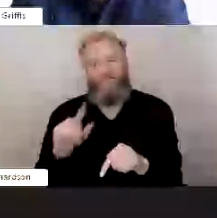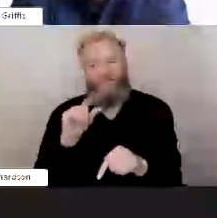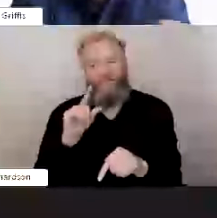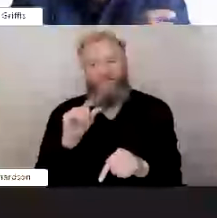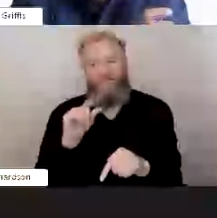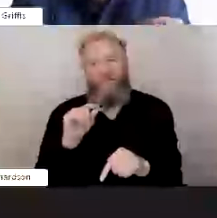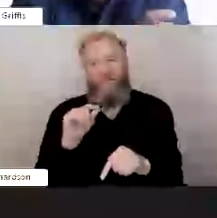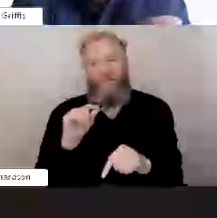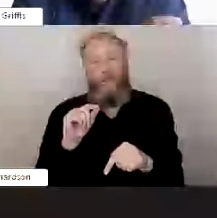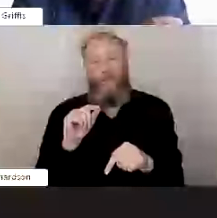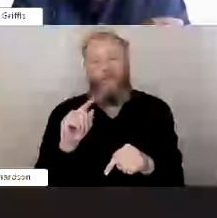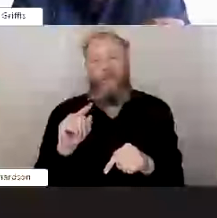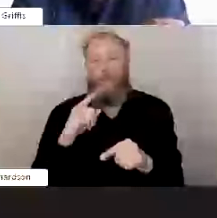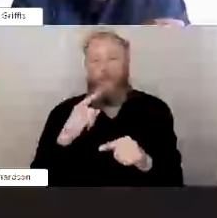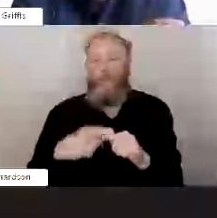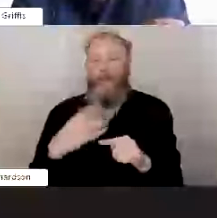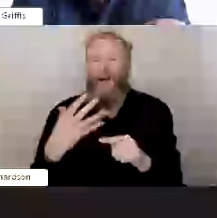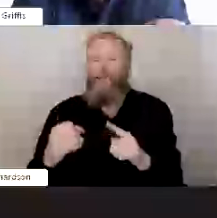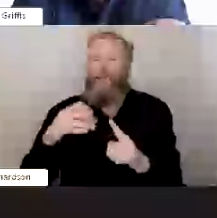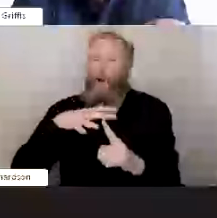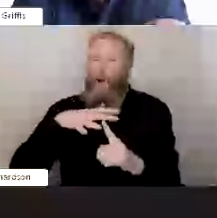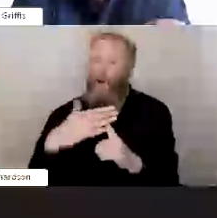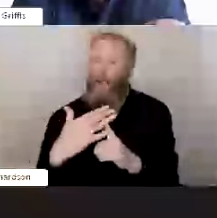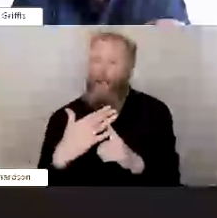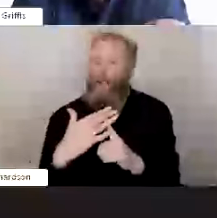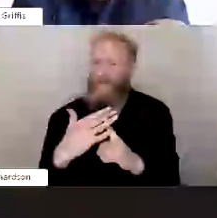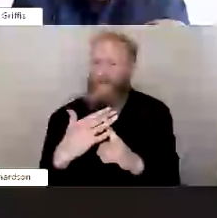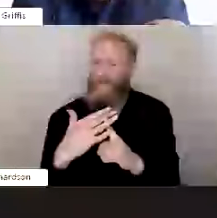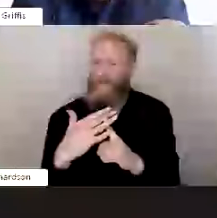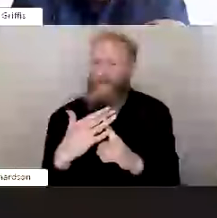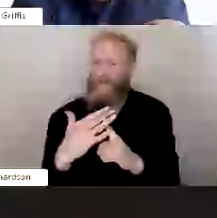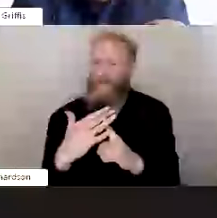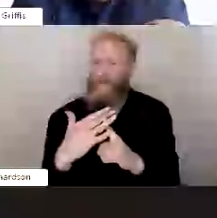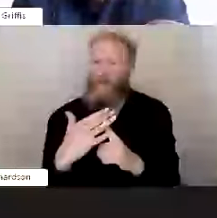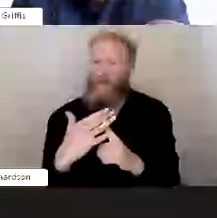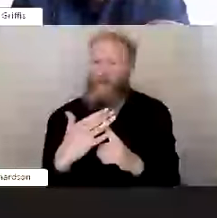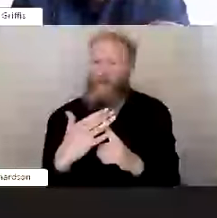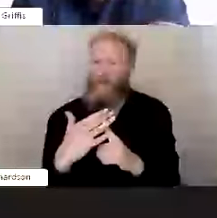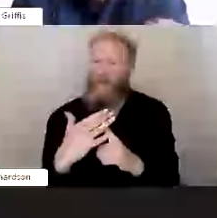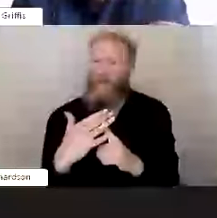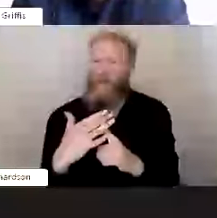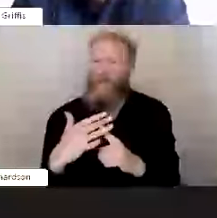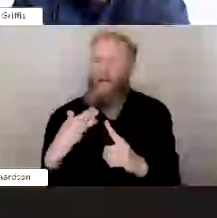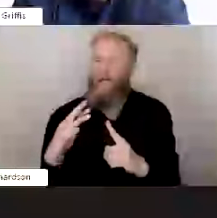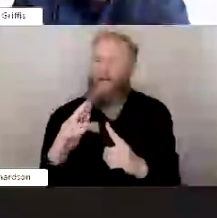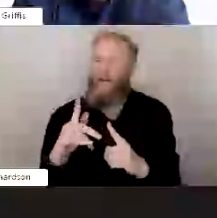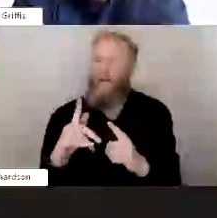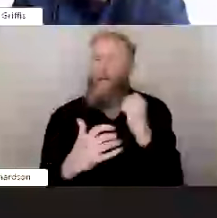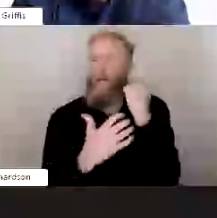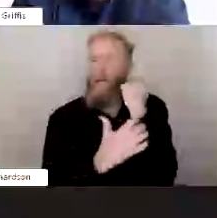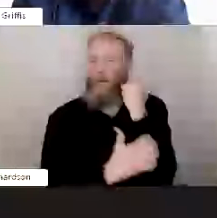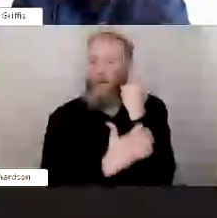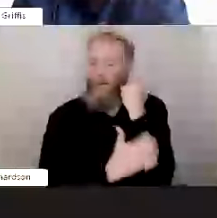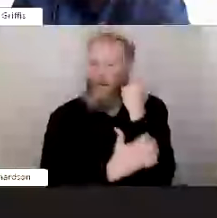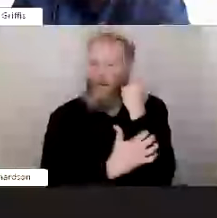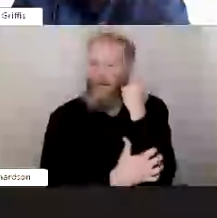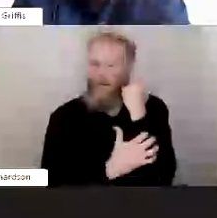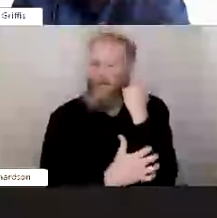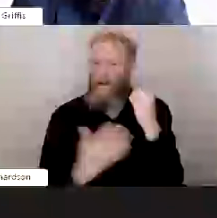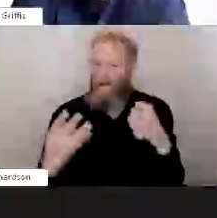But there's also a context which is of poverty,